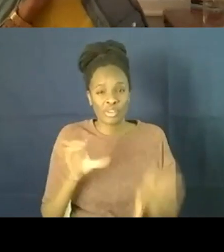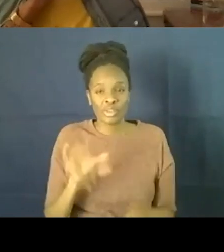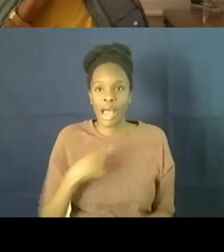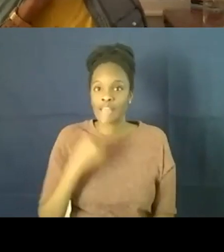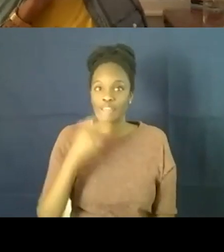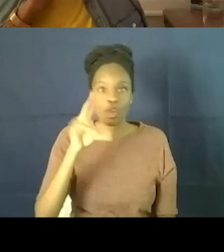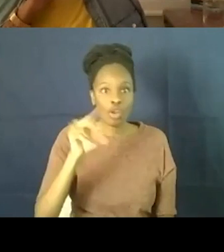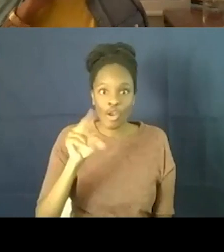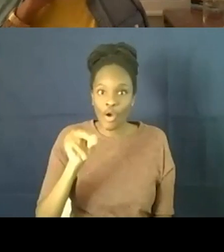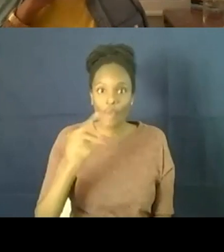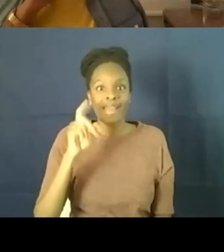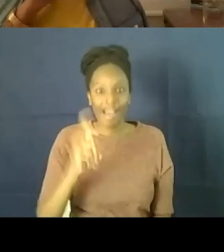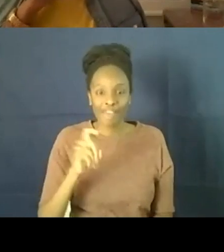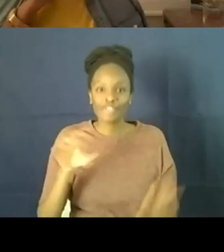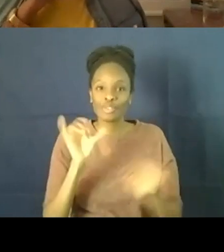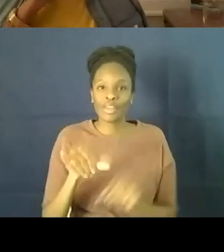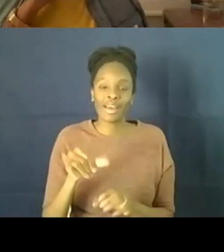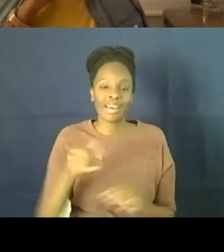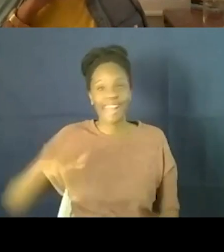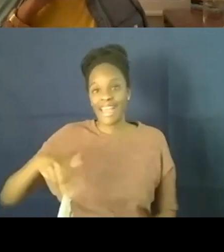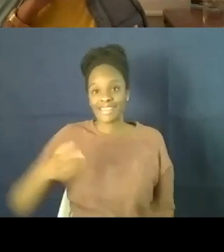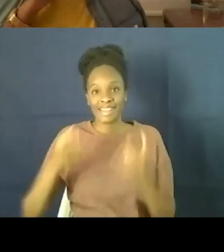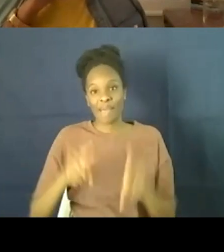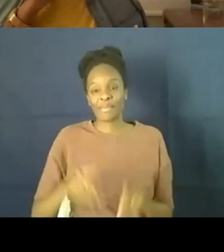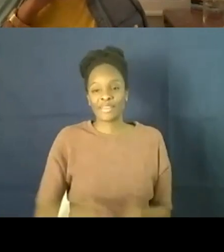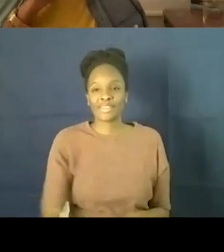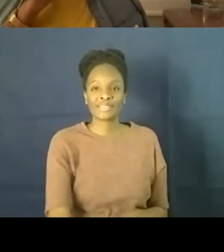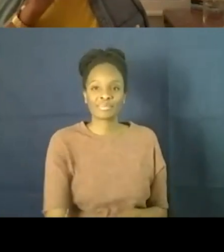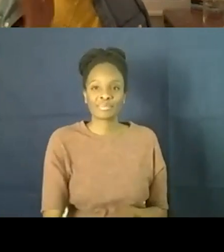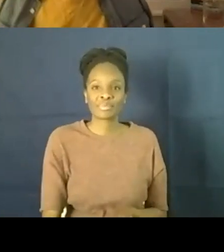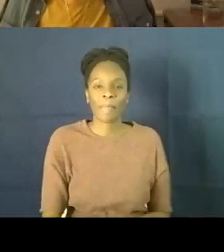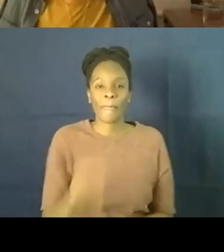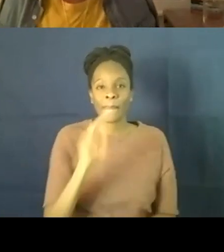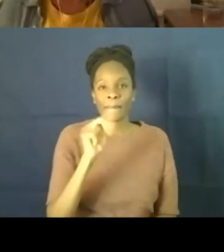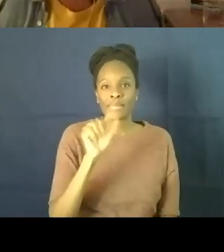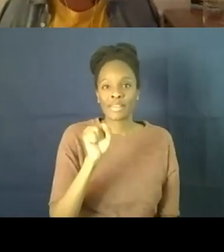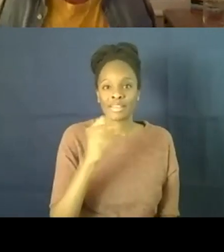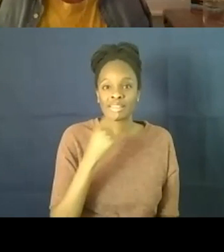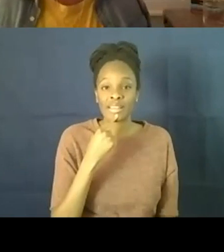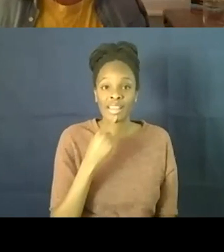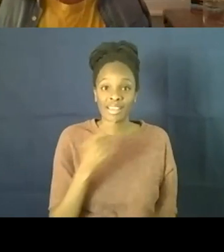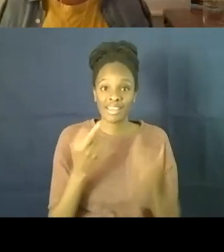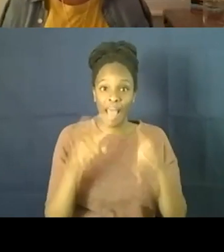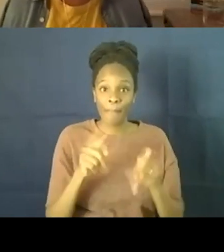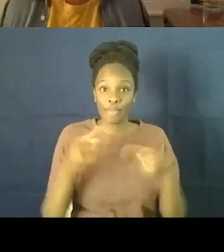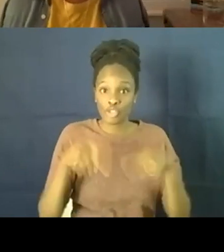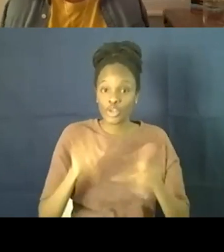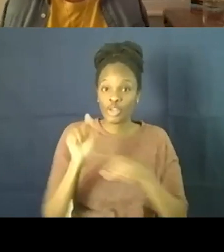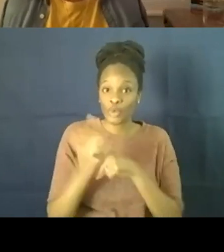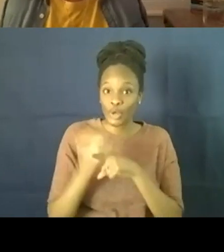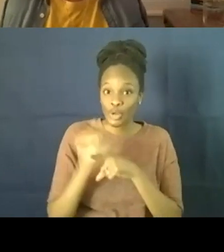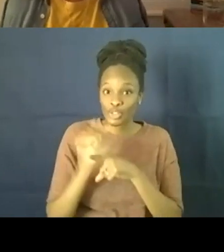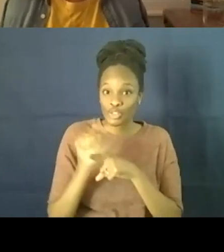has to happen. So I'm a fan of the meta thing. It happened actually in the rehearsal of the, yes. of the scene.